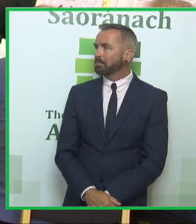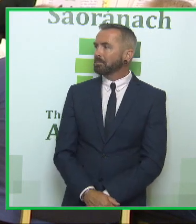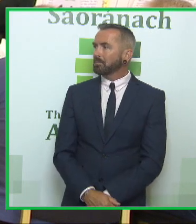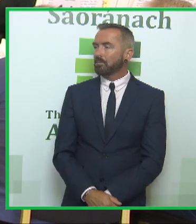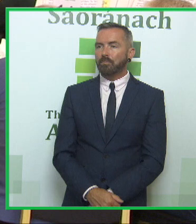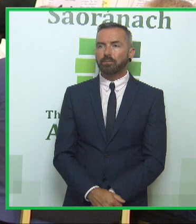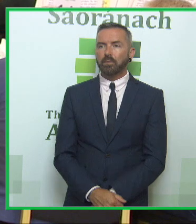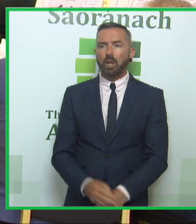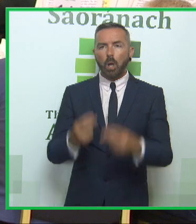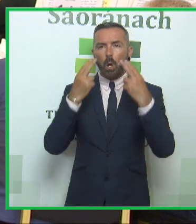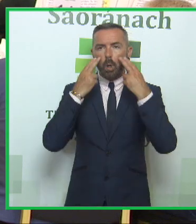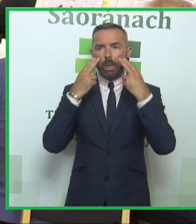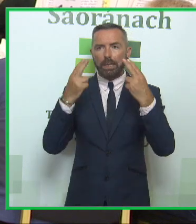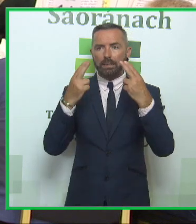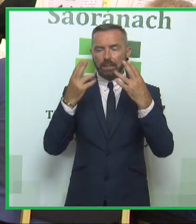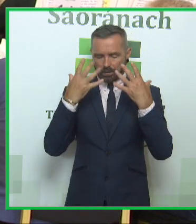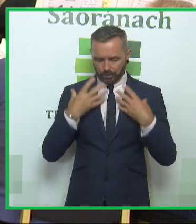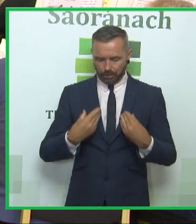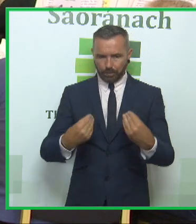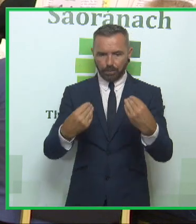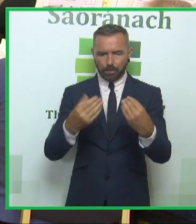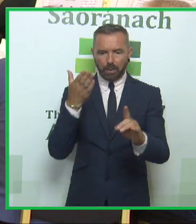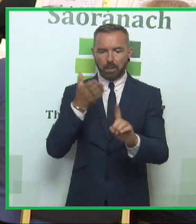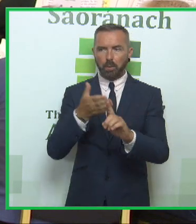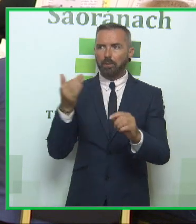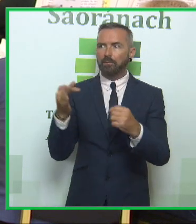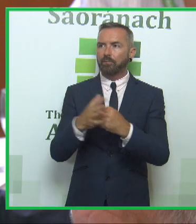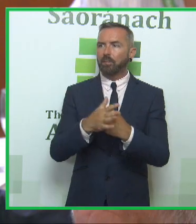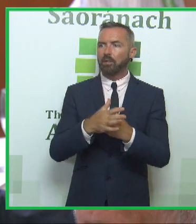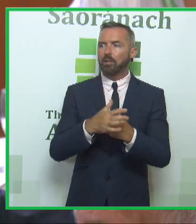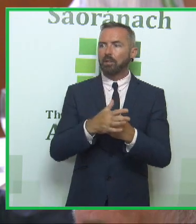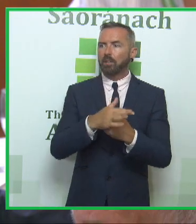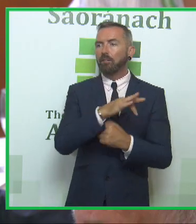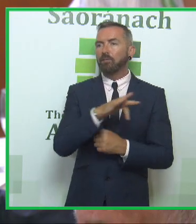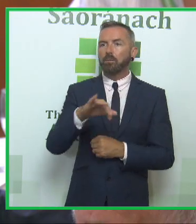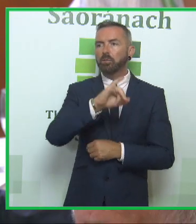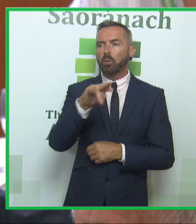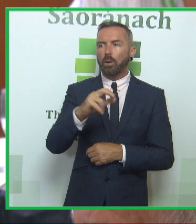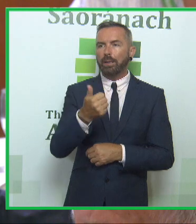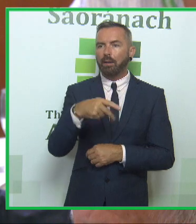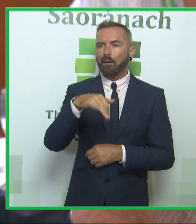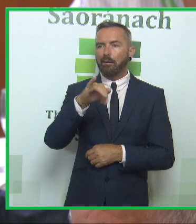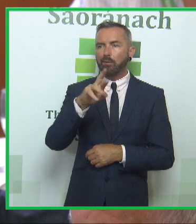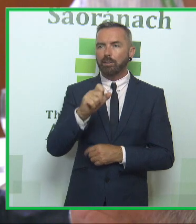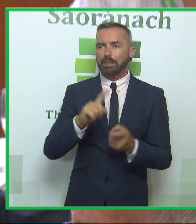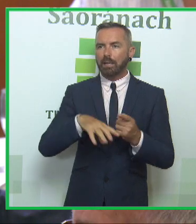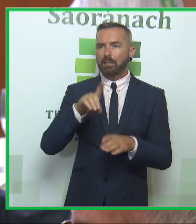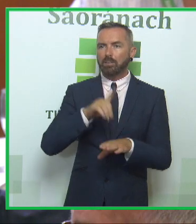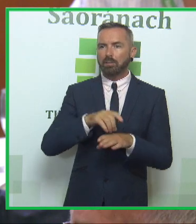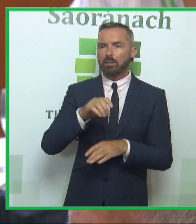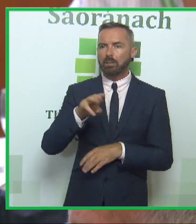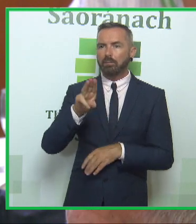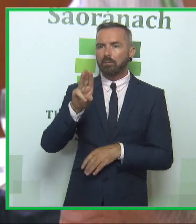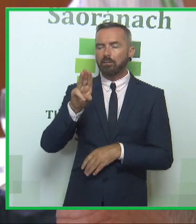holistic approach from Dr. Joanna Ivers, the recovery capital, yesterday Dr. Foy with the